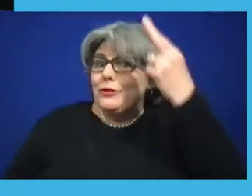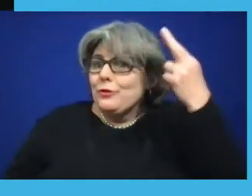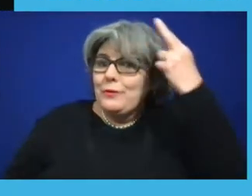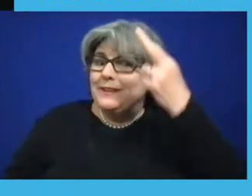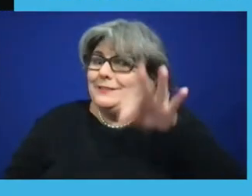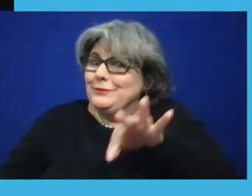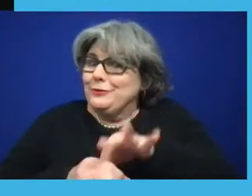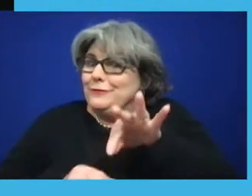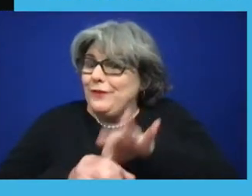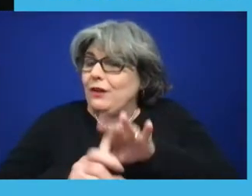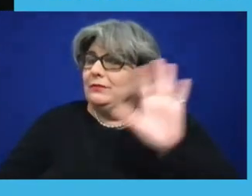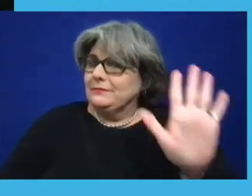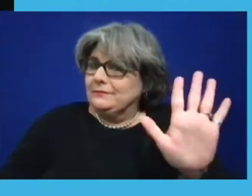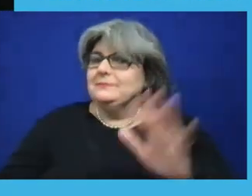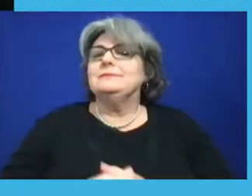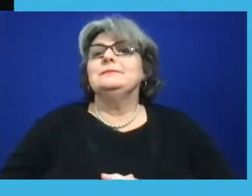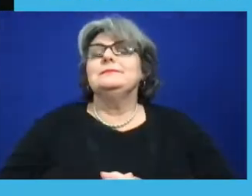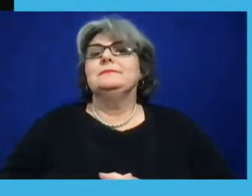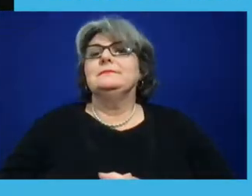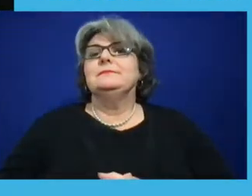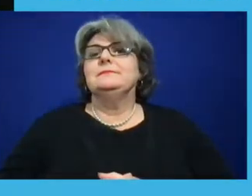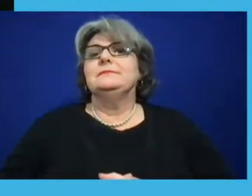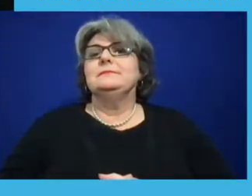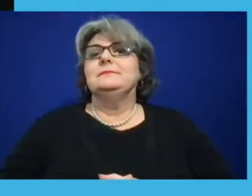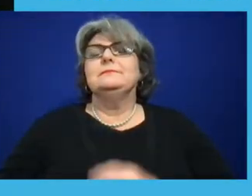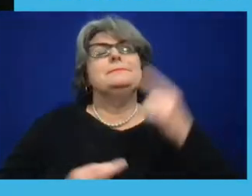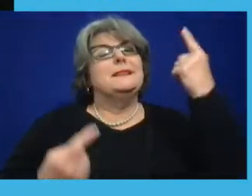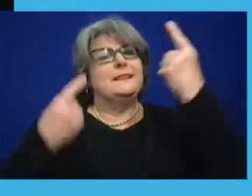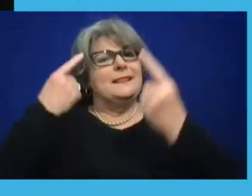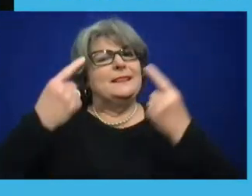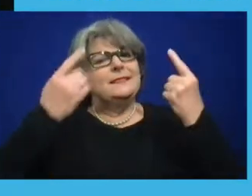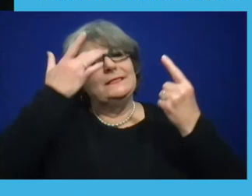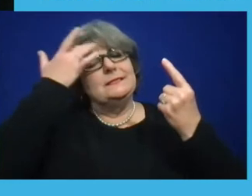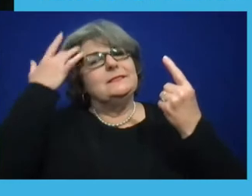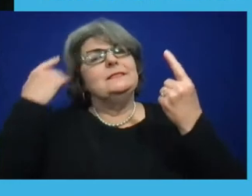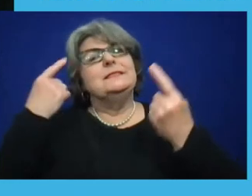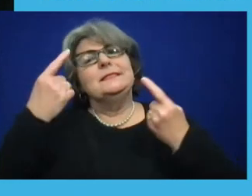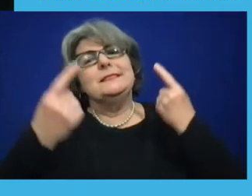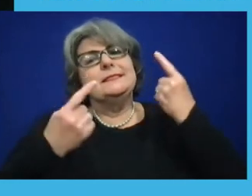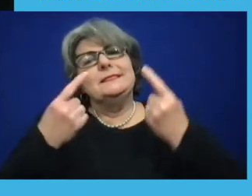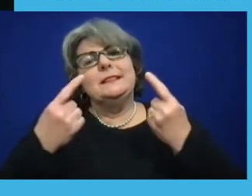case you need another reason to vote,